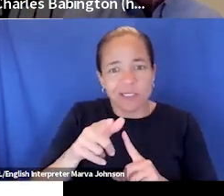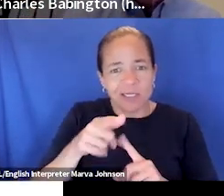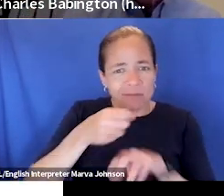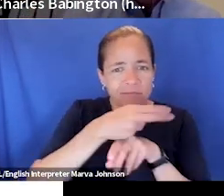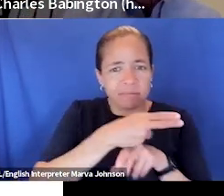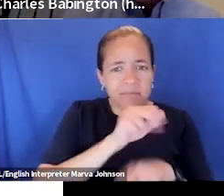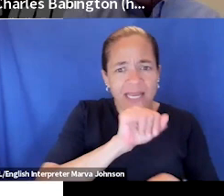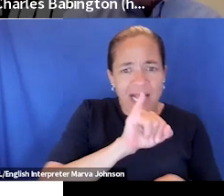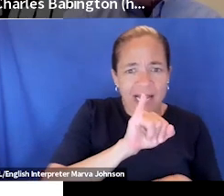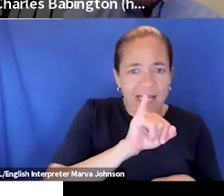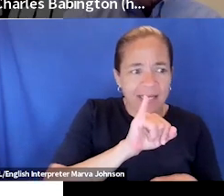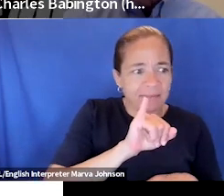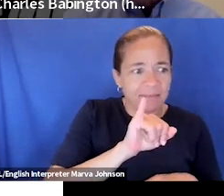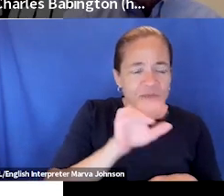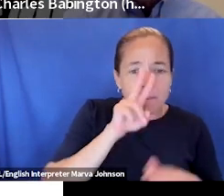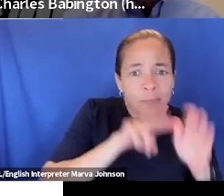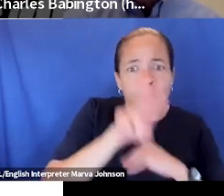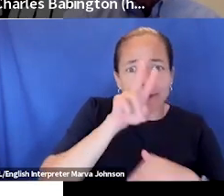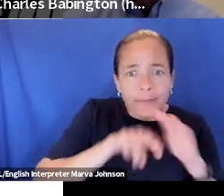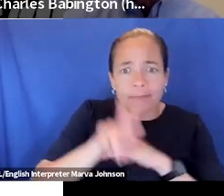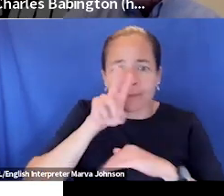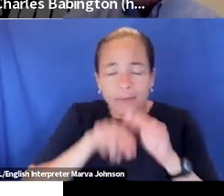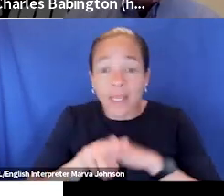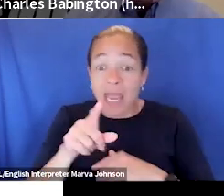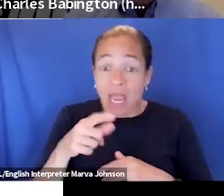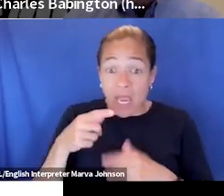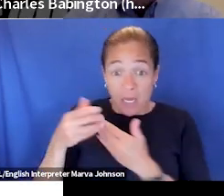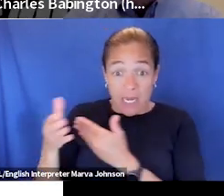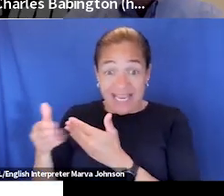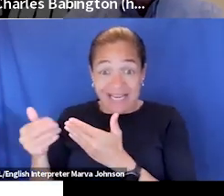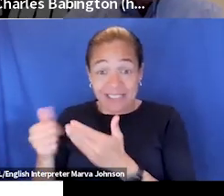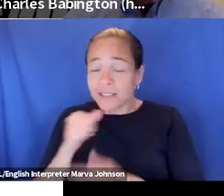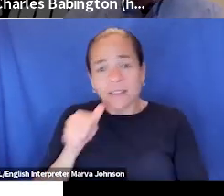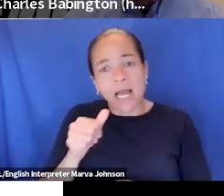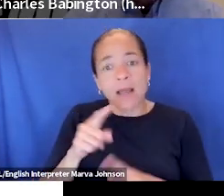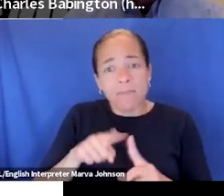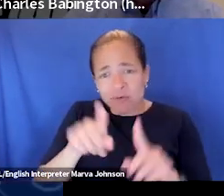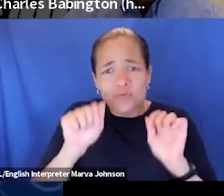could give you. I'm not saying it's easy, but I'm saying that it's doable.